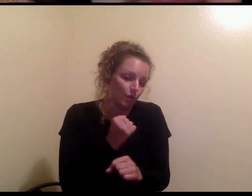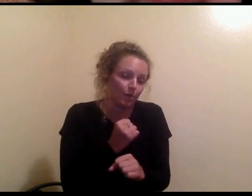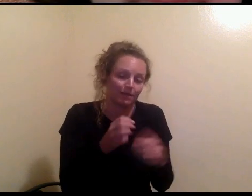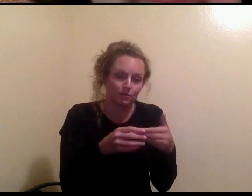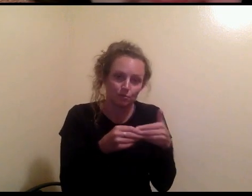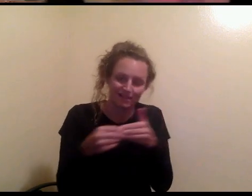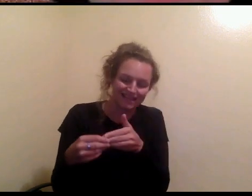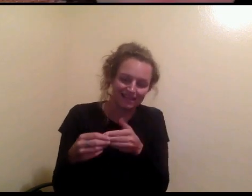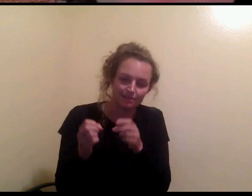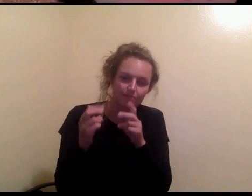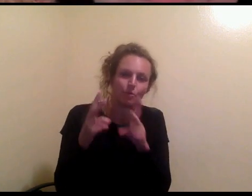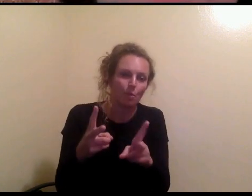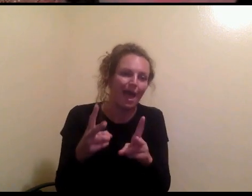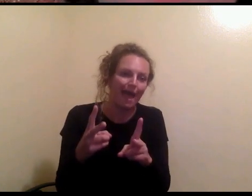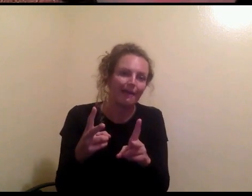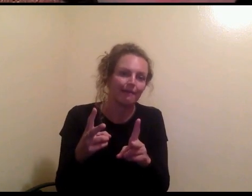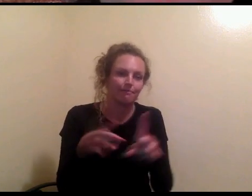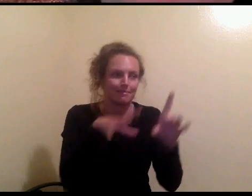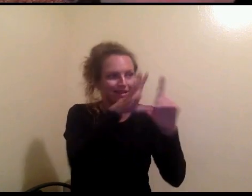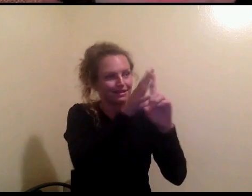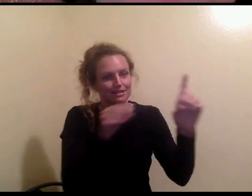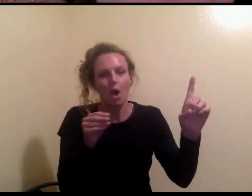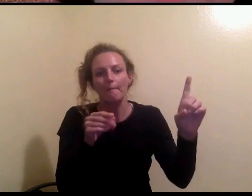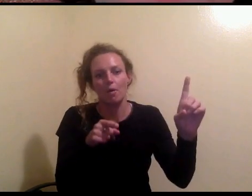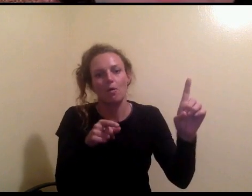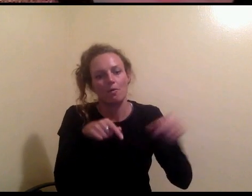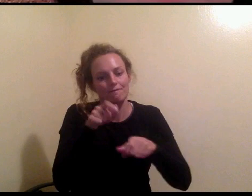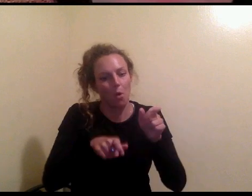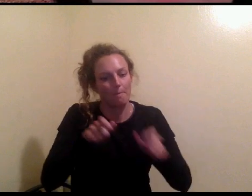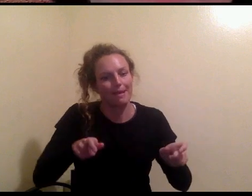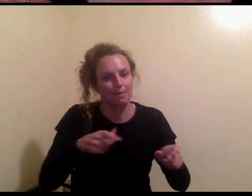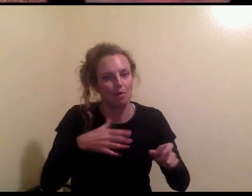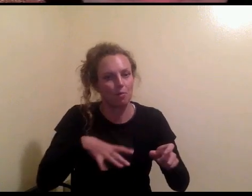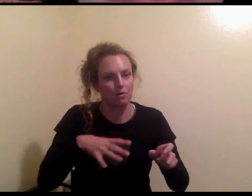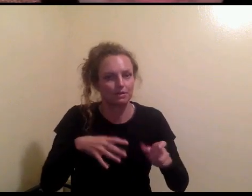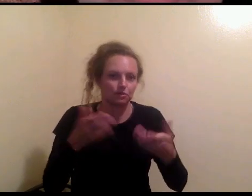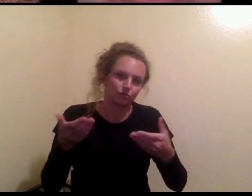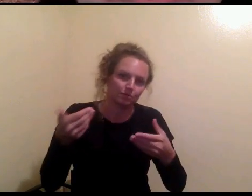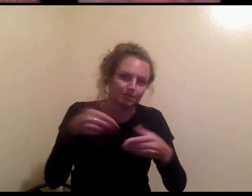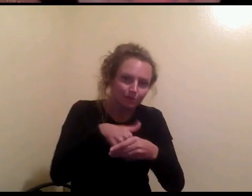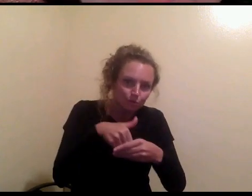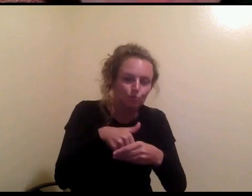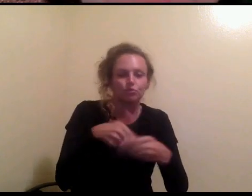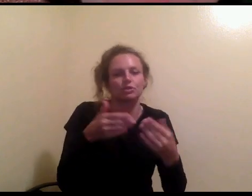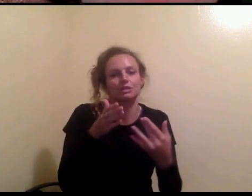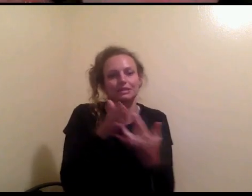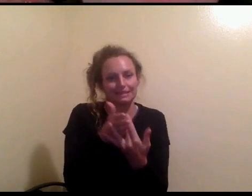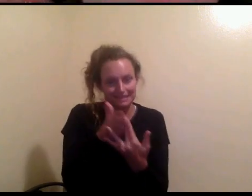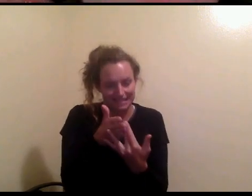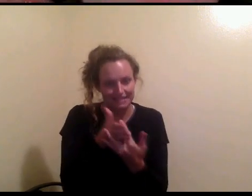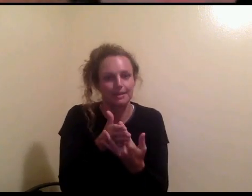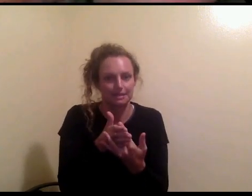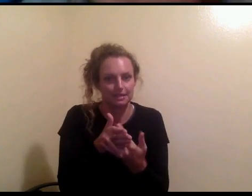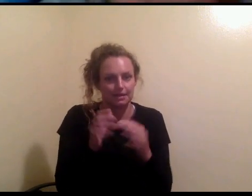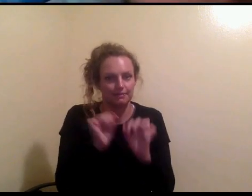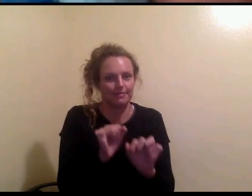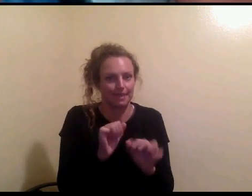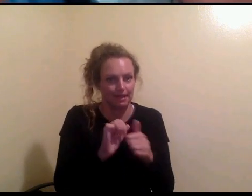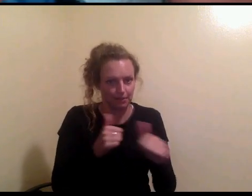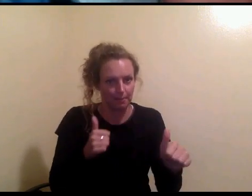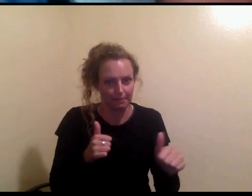International, Celebrity Cruises, most of you will know those. Silver Sea Cruises is our luxury cruise brand. And then we also have